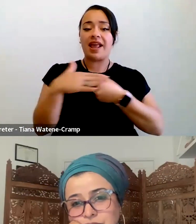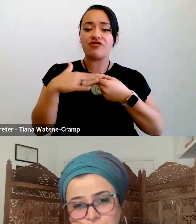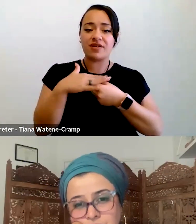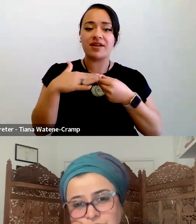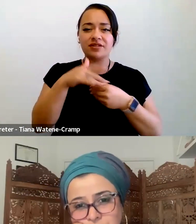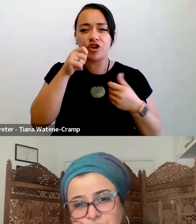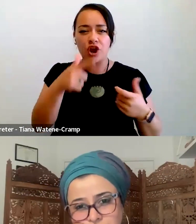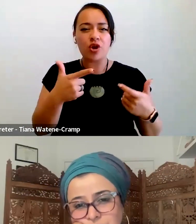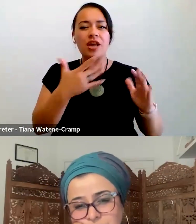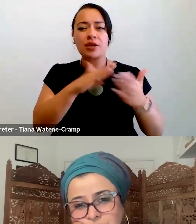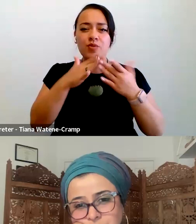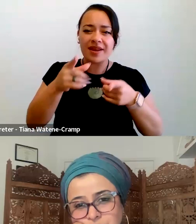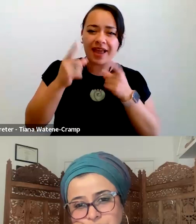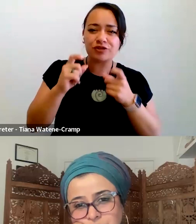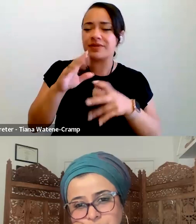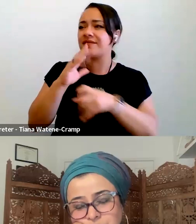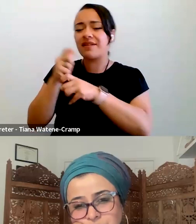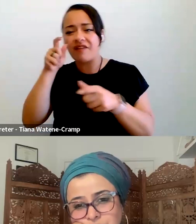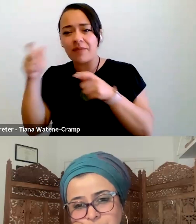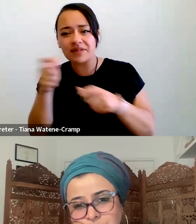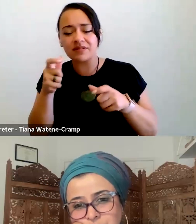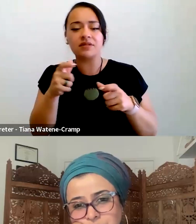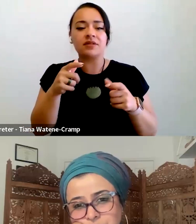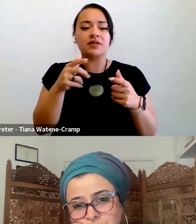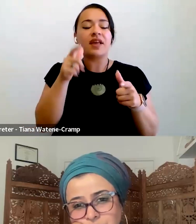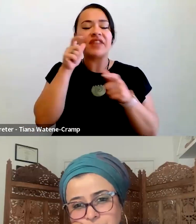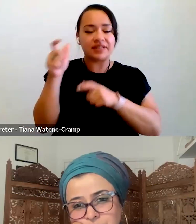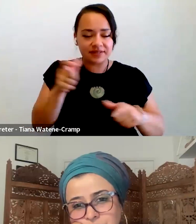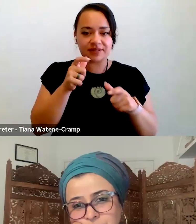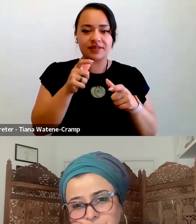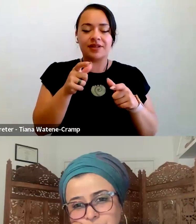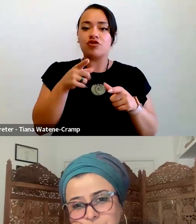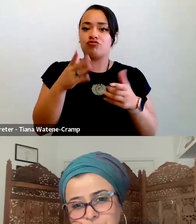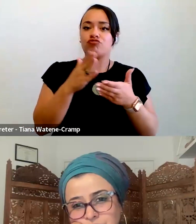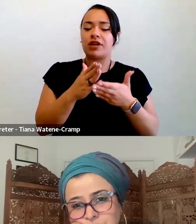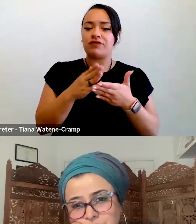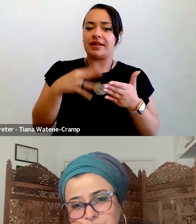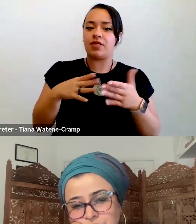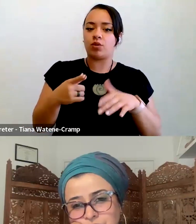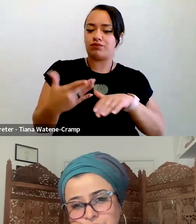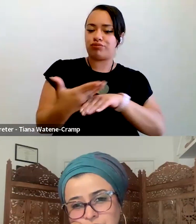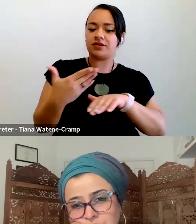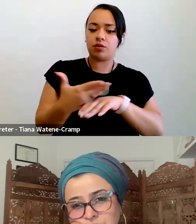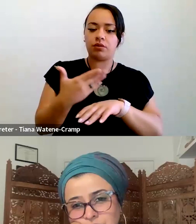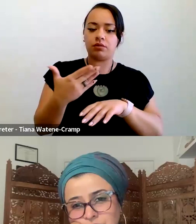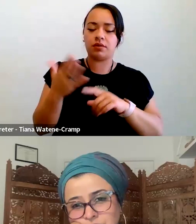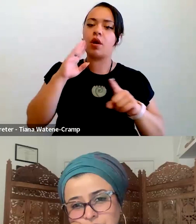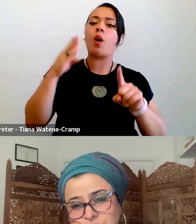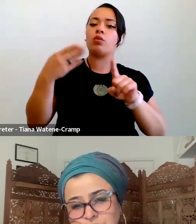engagement to governance. And I think, you know, you need those really practical kind of goals,